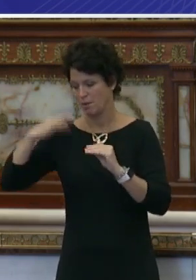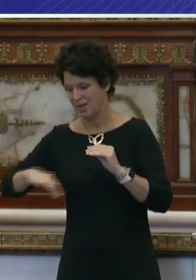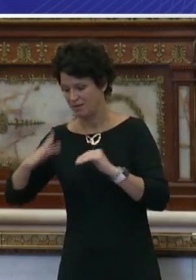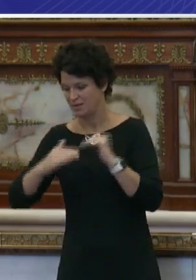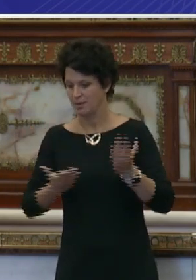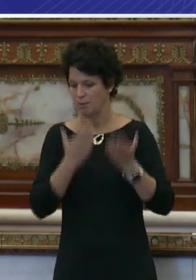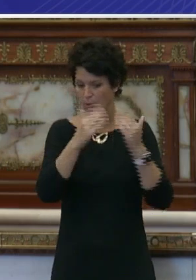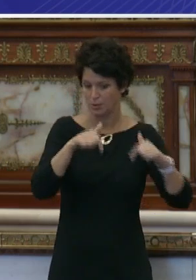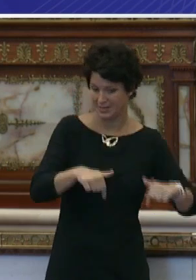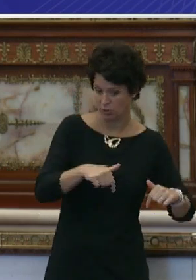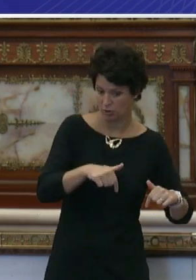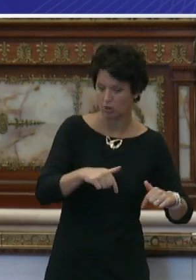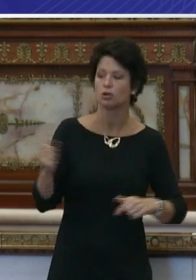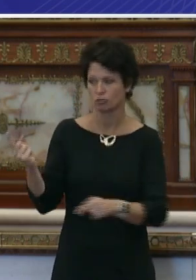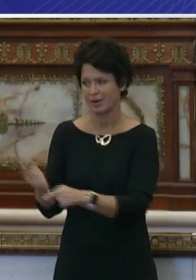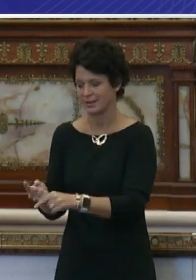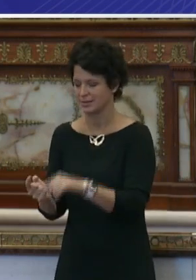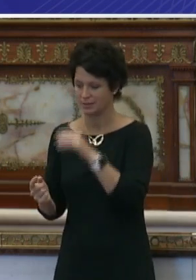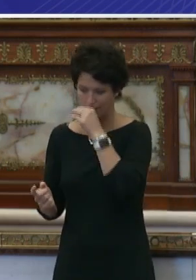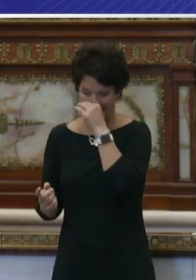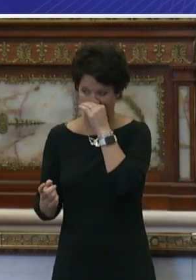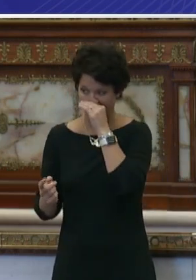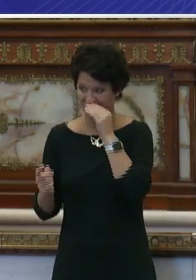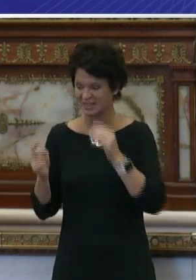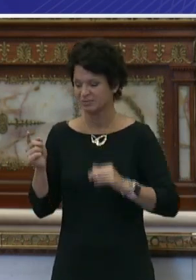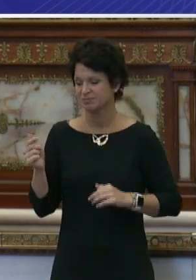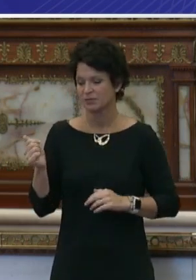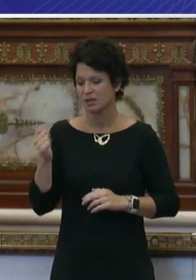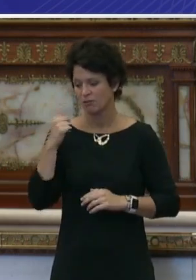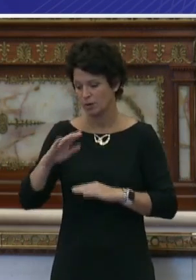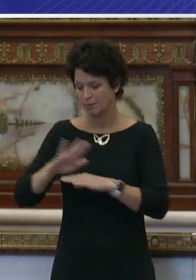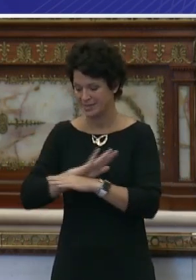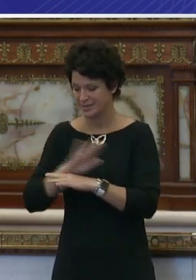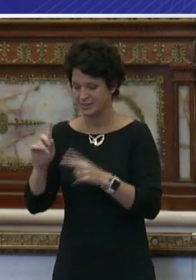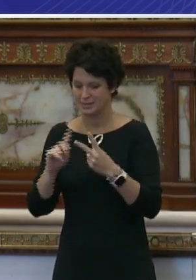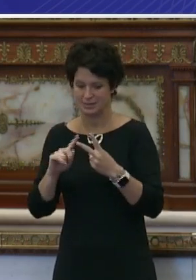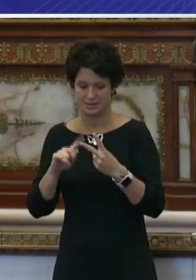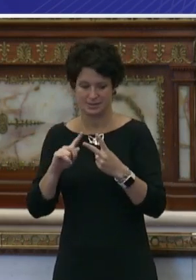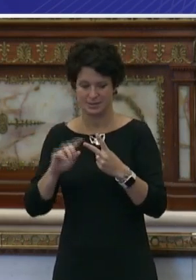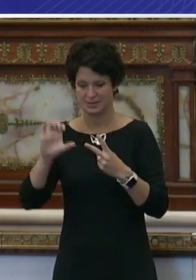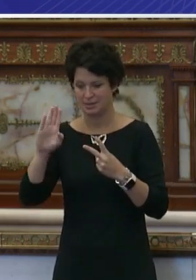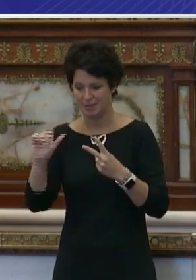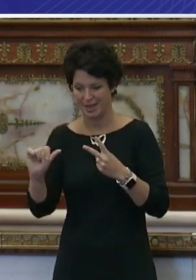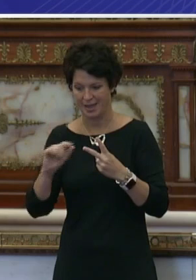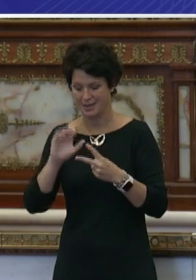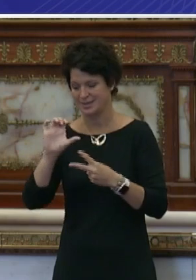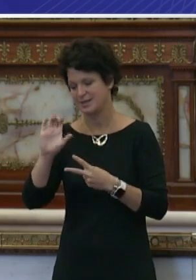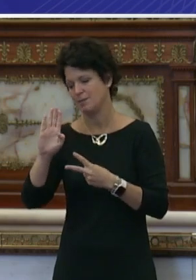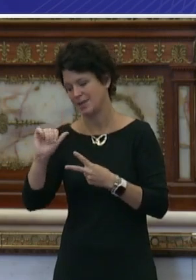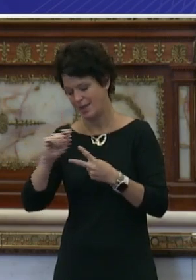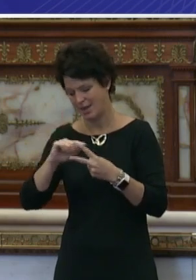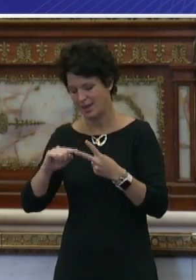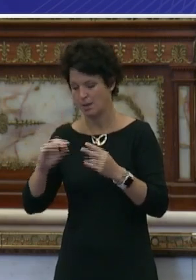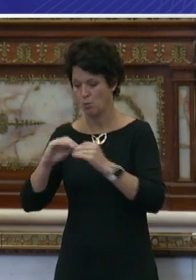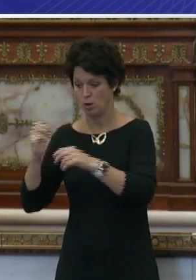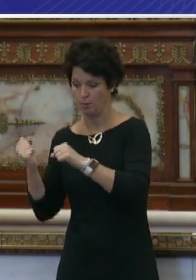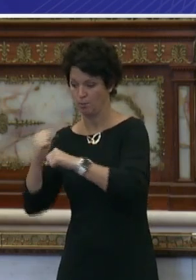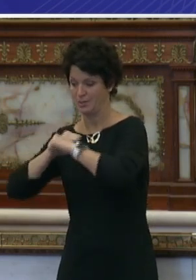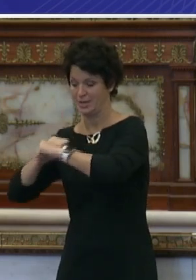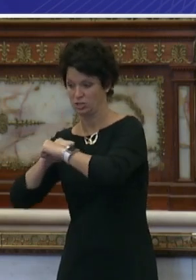here. Correct. If you are a business or a CBA that has more